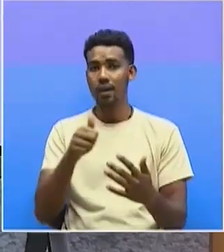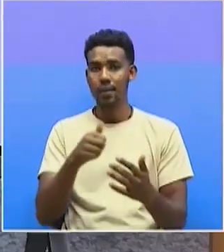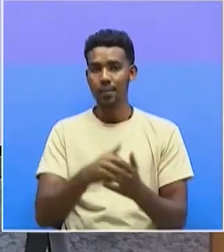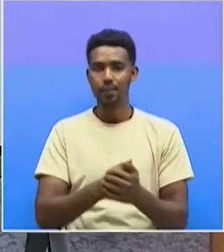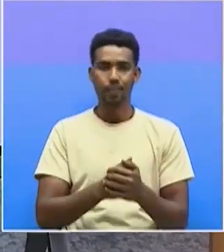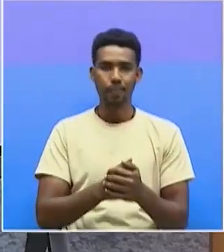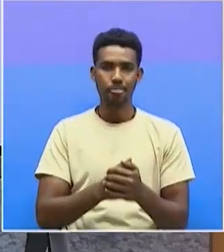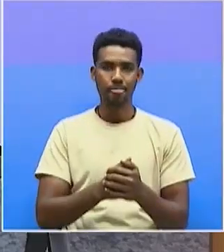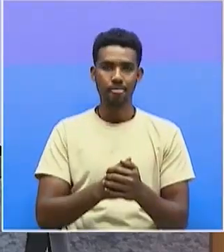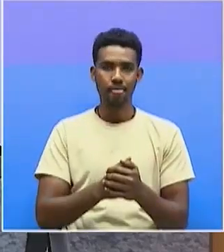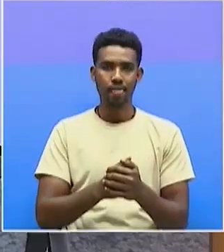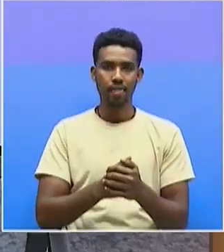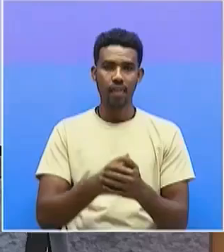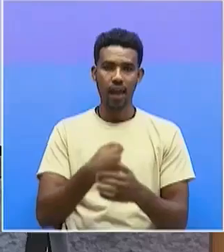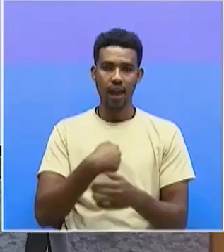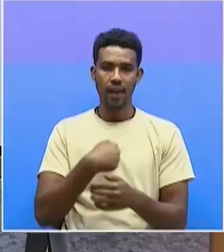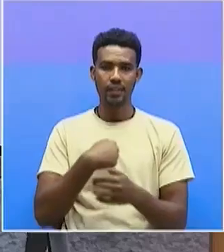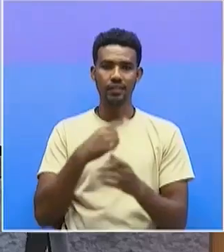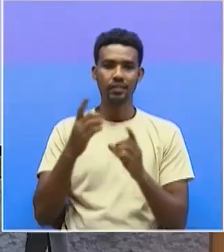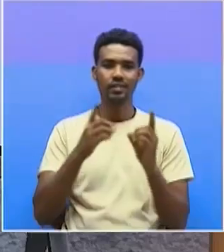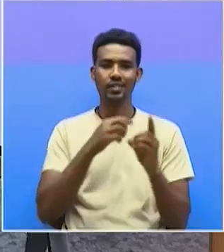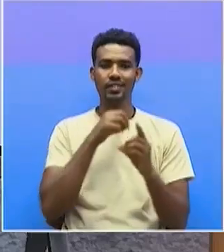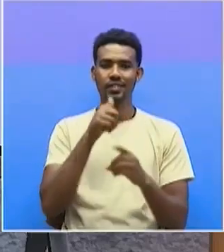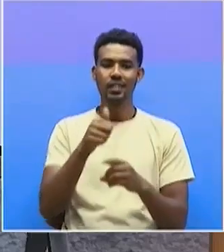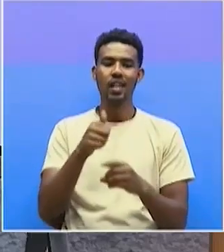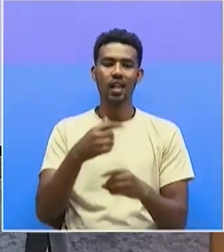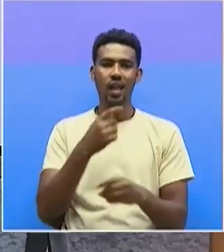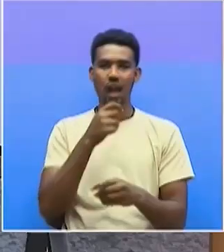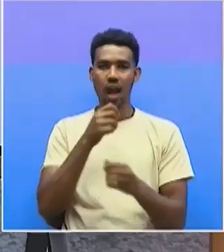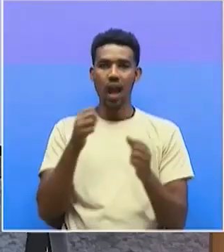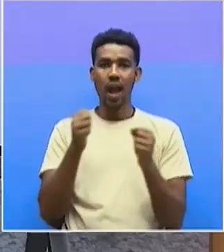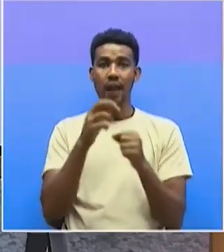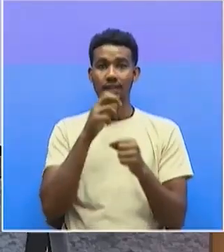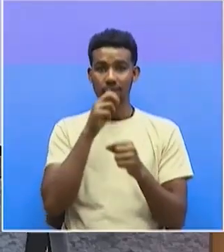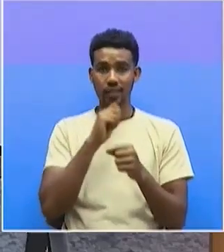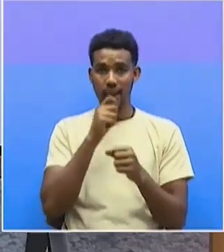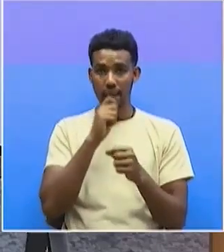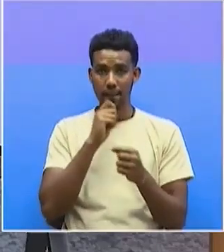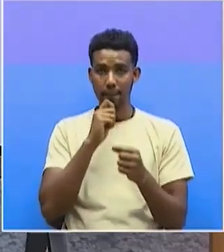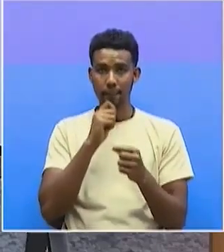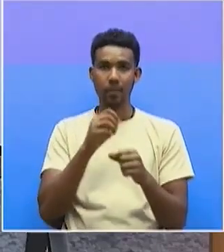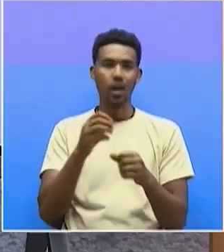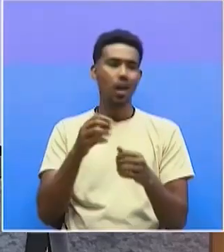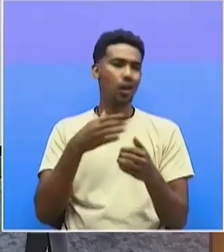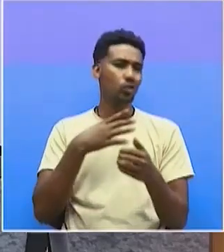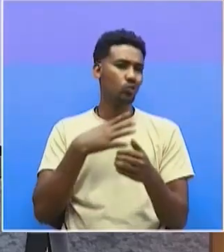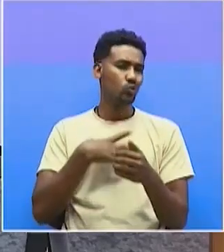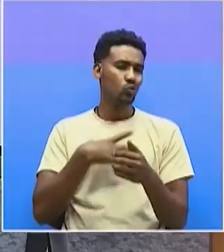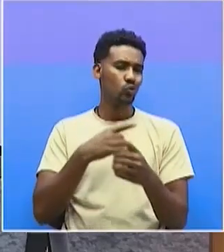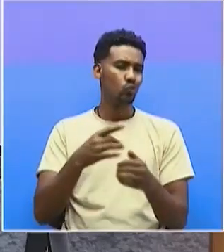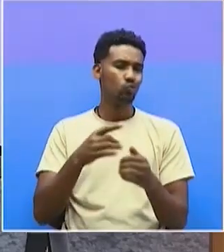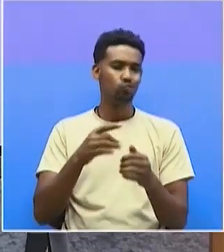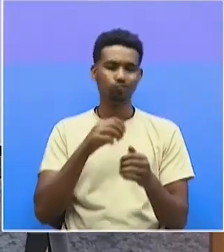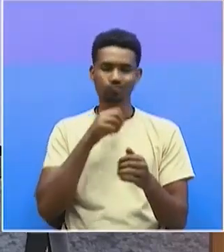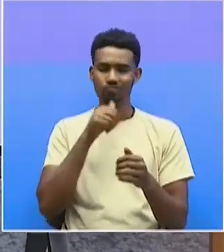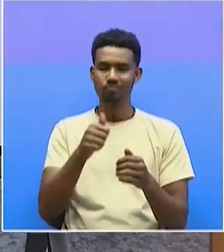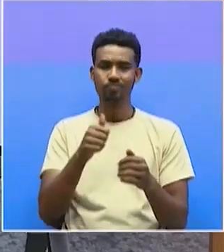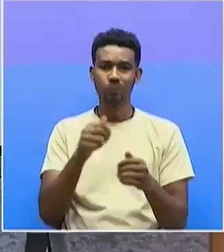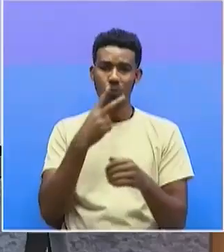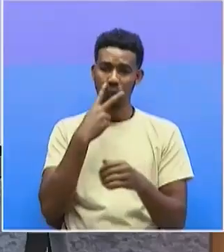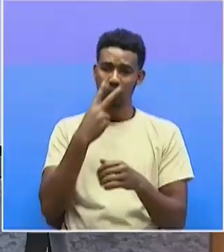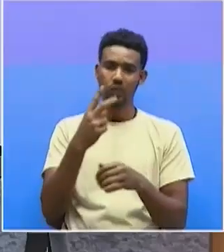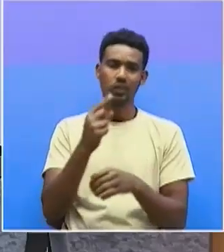don't prefer. I dislike ice cream. I don't like coffee. I don't like watching